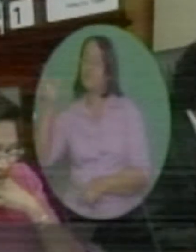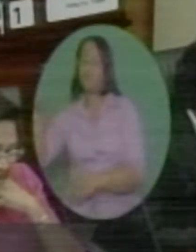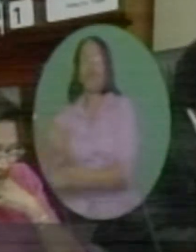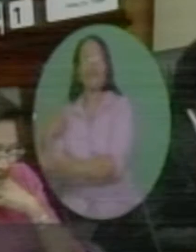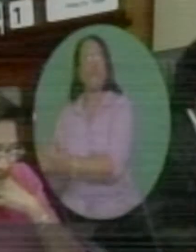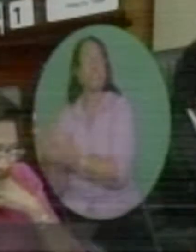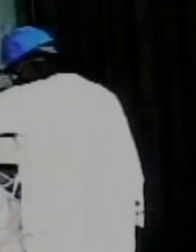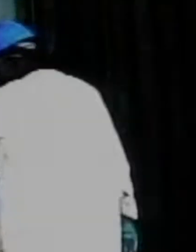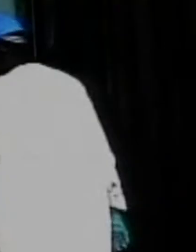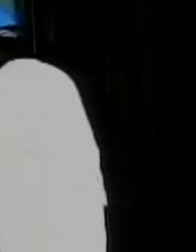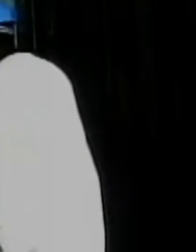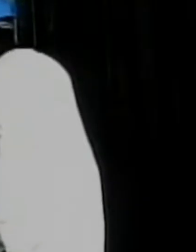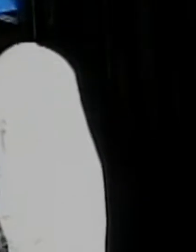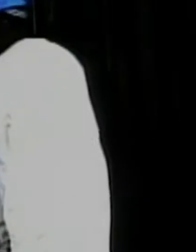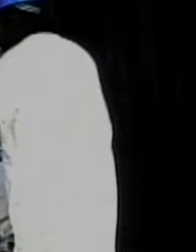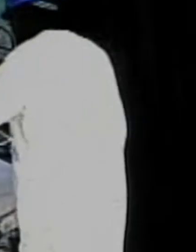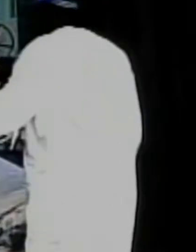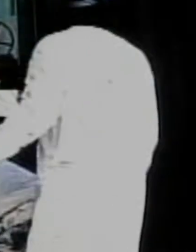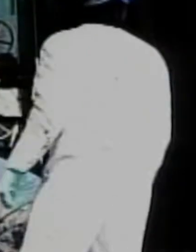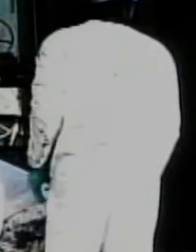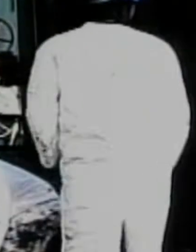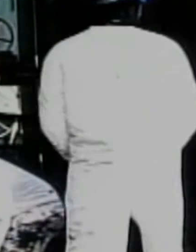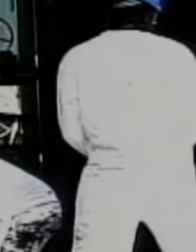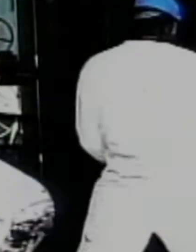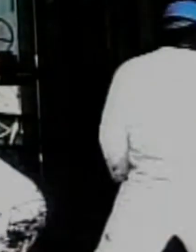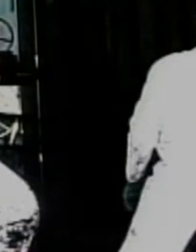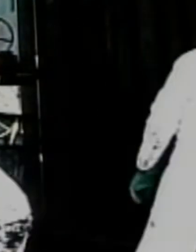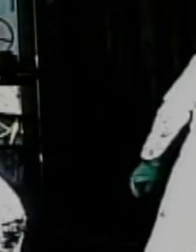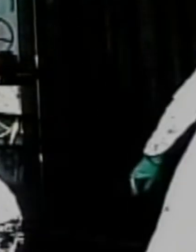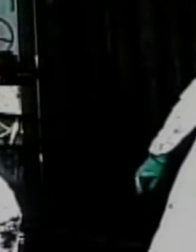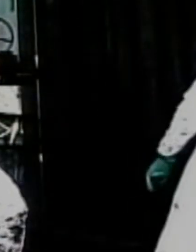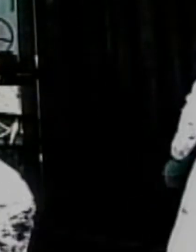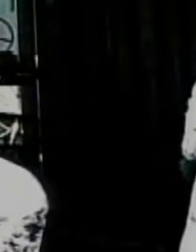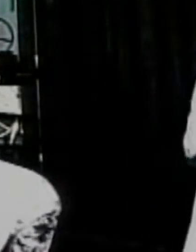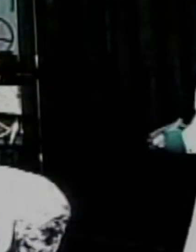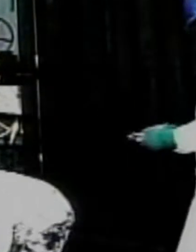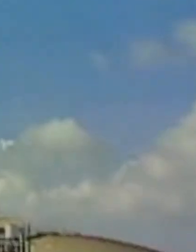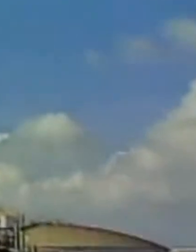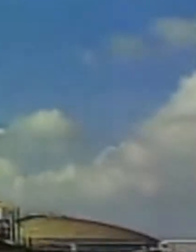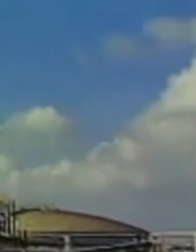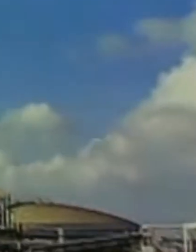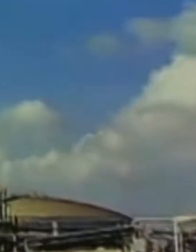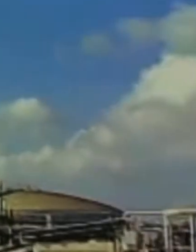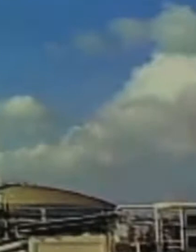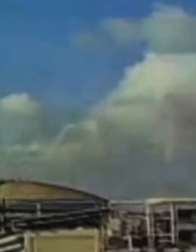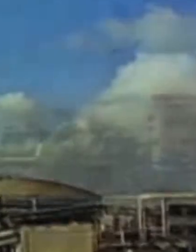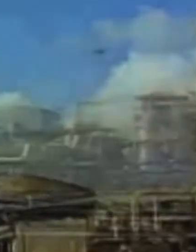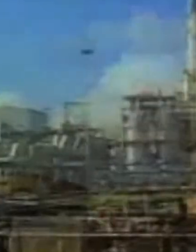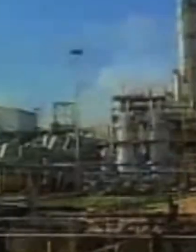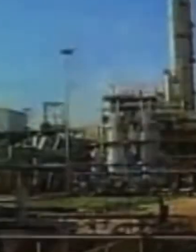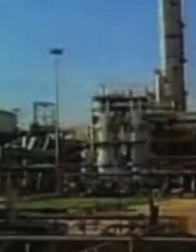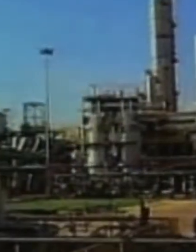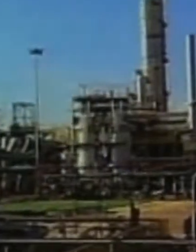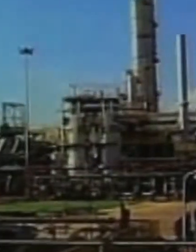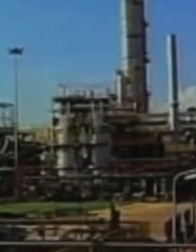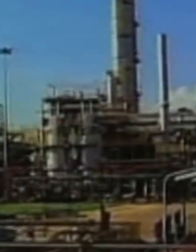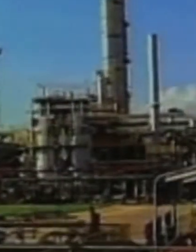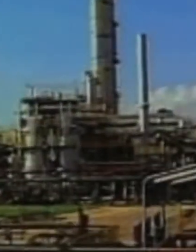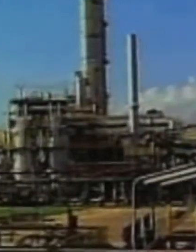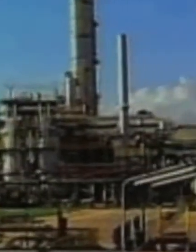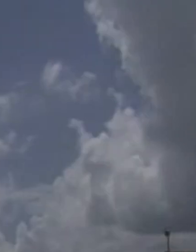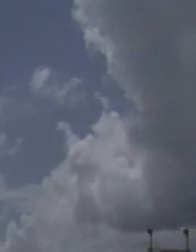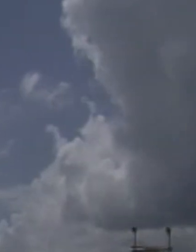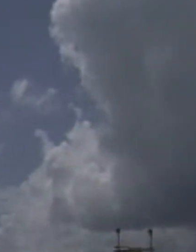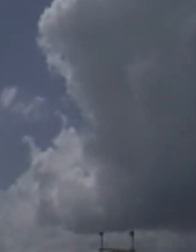began his presentation with outlining the need for the shift away from dependence on oil and gas sector to other business clusters outside of this